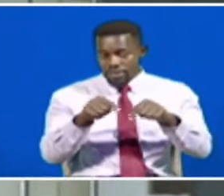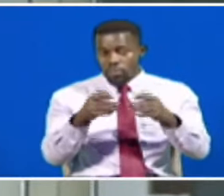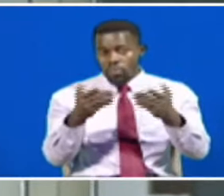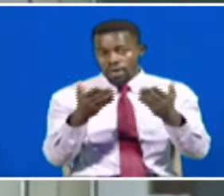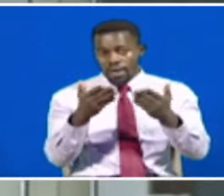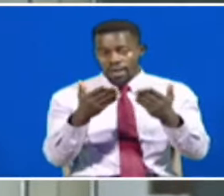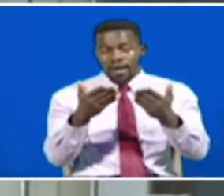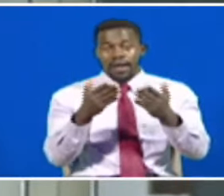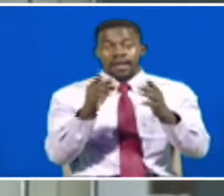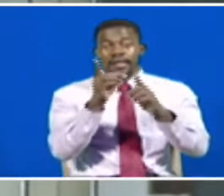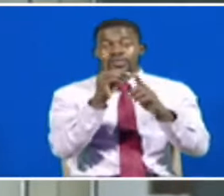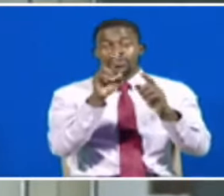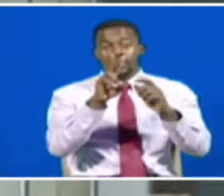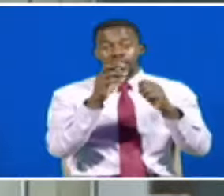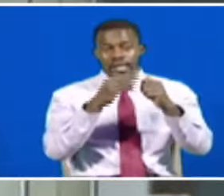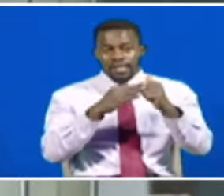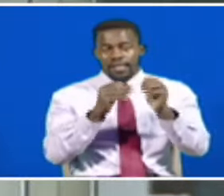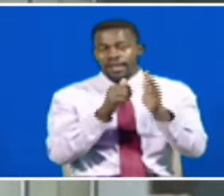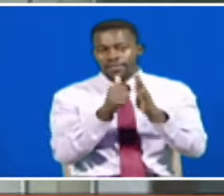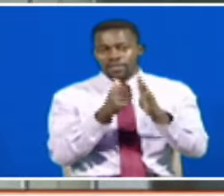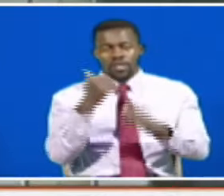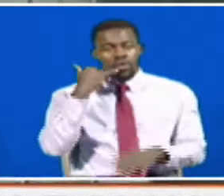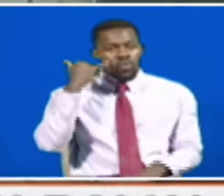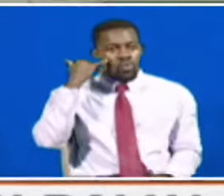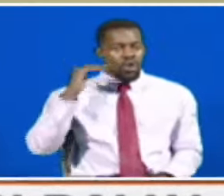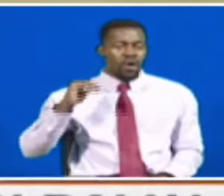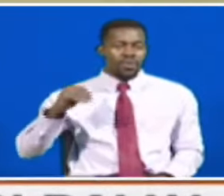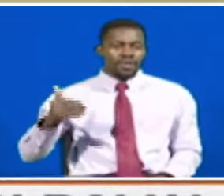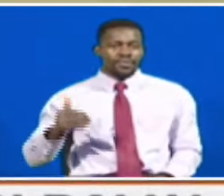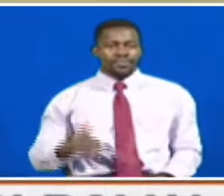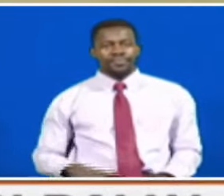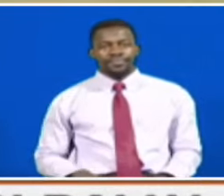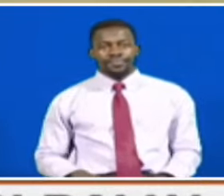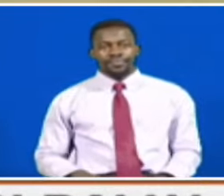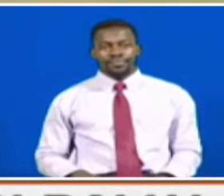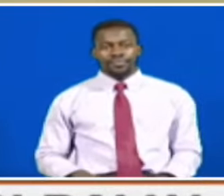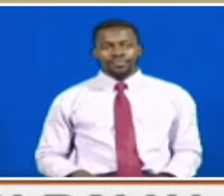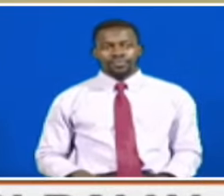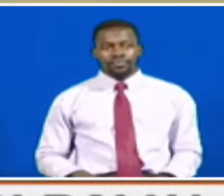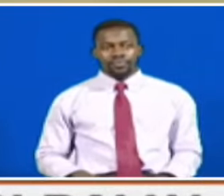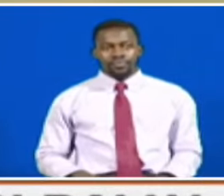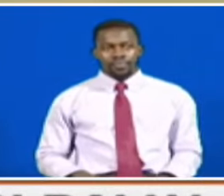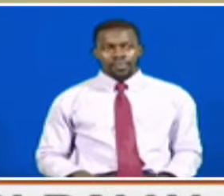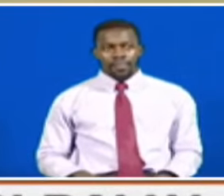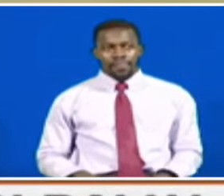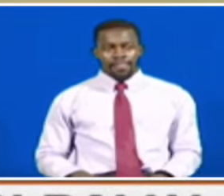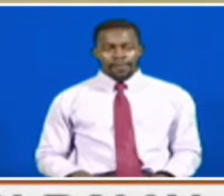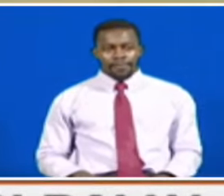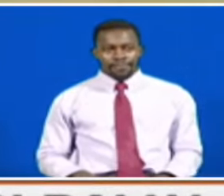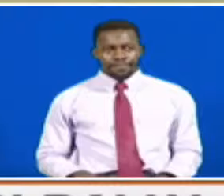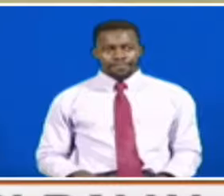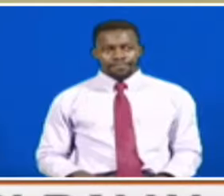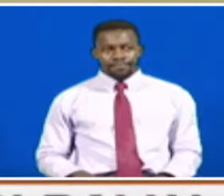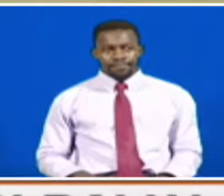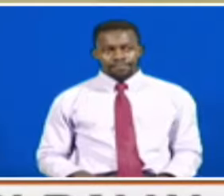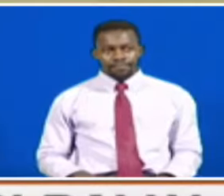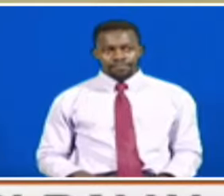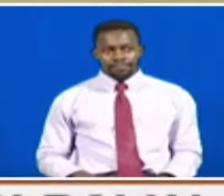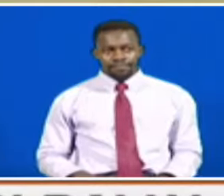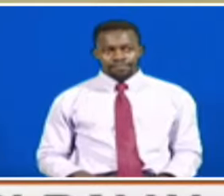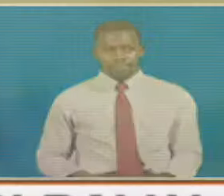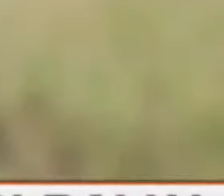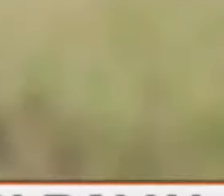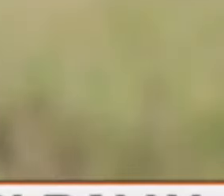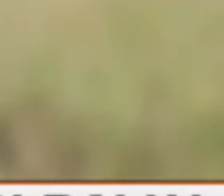in Naivasha, Nakuru County. Yeah, you do not get used to the temperature here. It's very